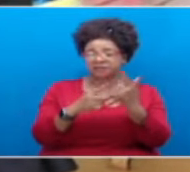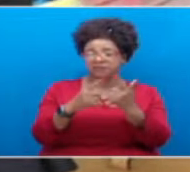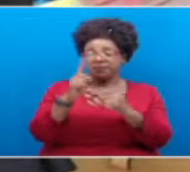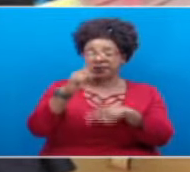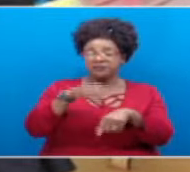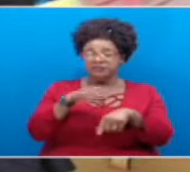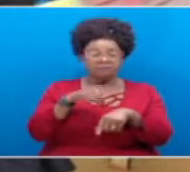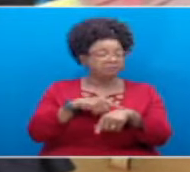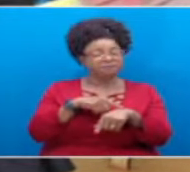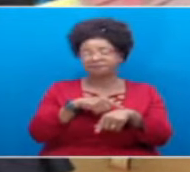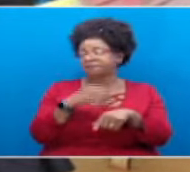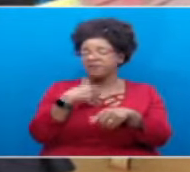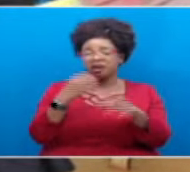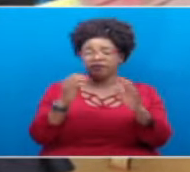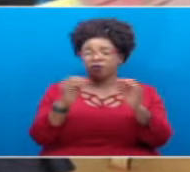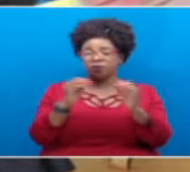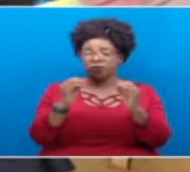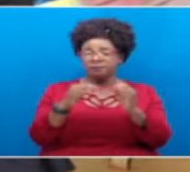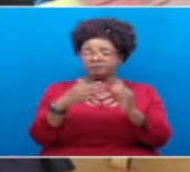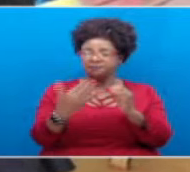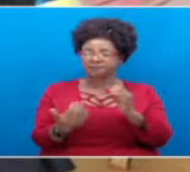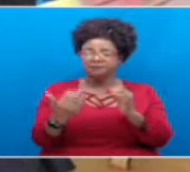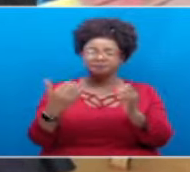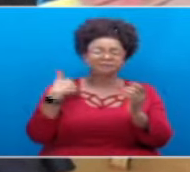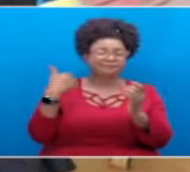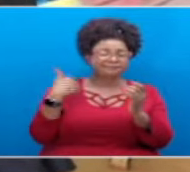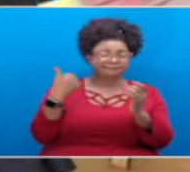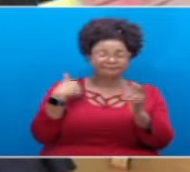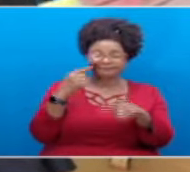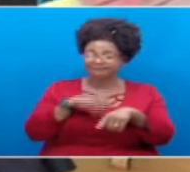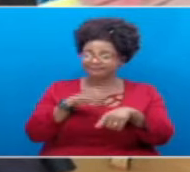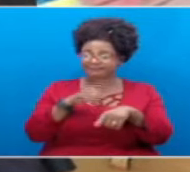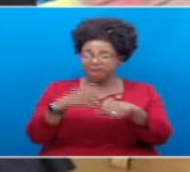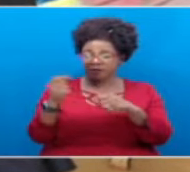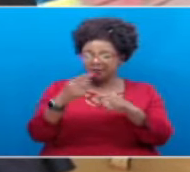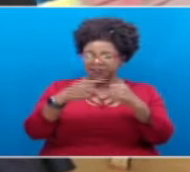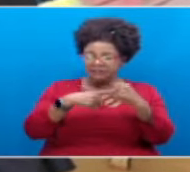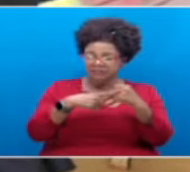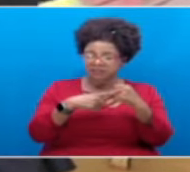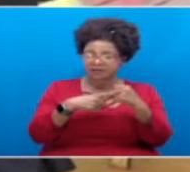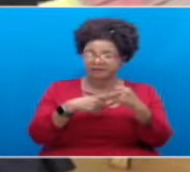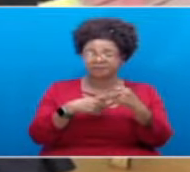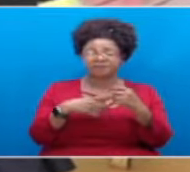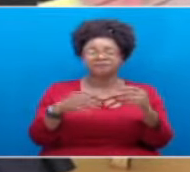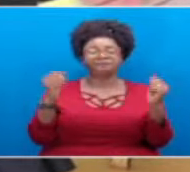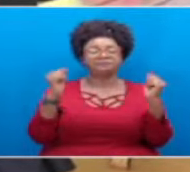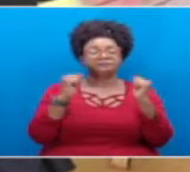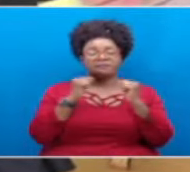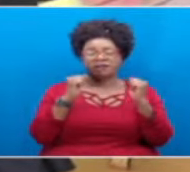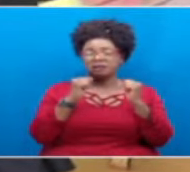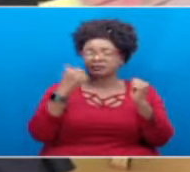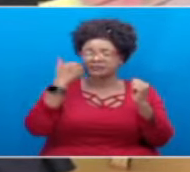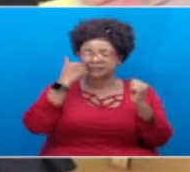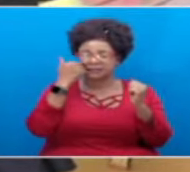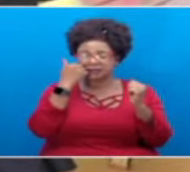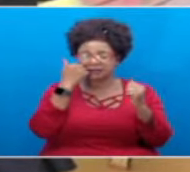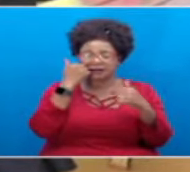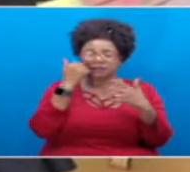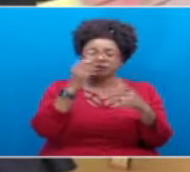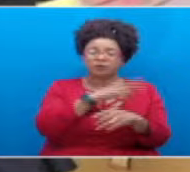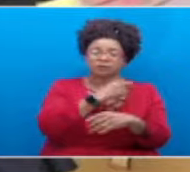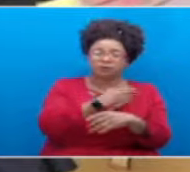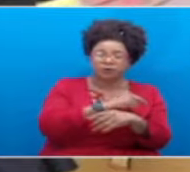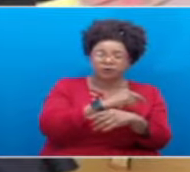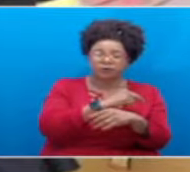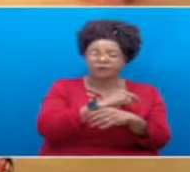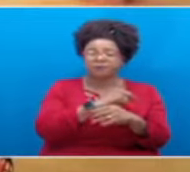haikukua. Mtoto alikuwa anasumbua. By the time anafika 6 months, anapata ni mgonjwa. Kidogo huko hospitali, kidogo huko